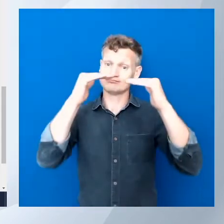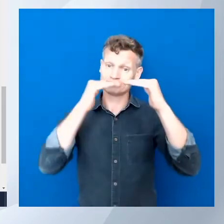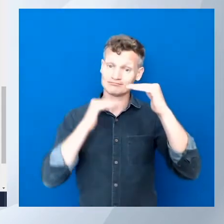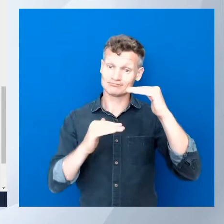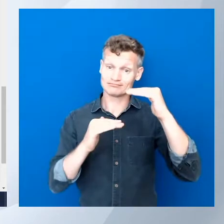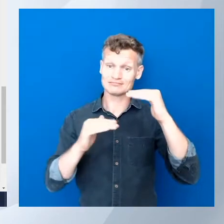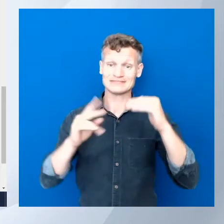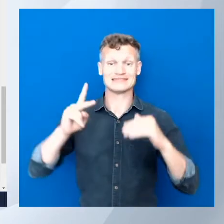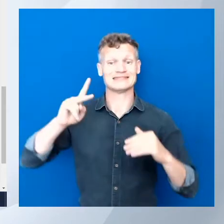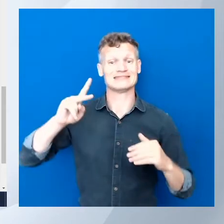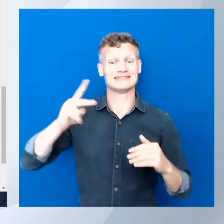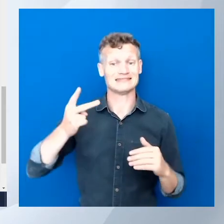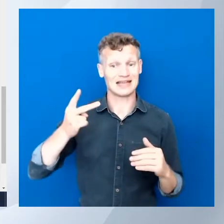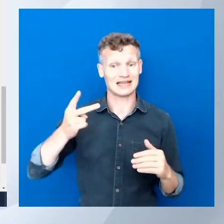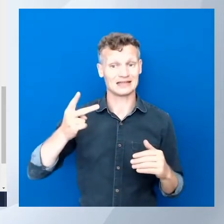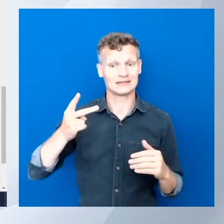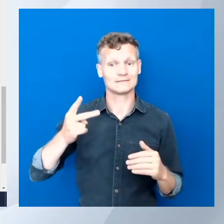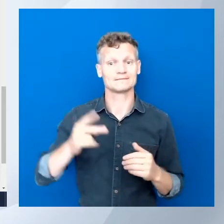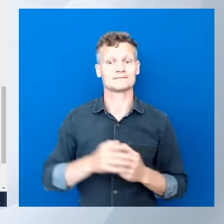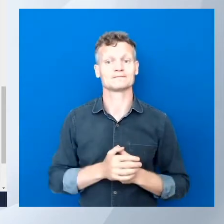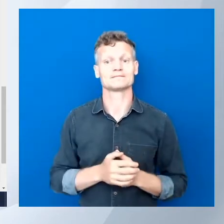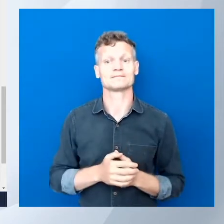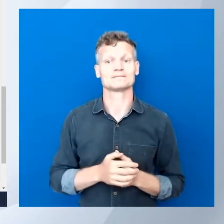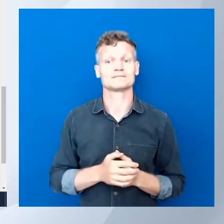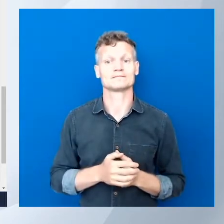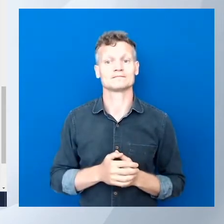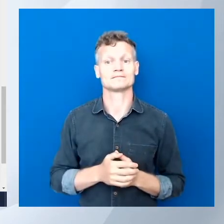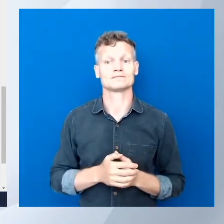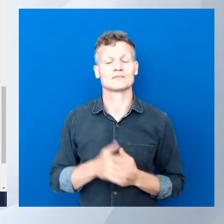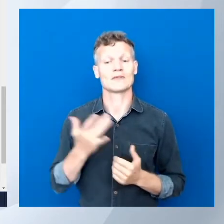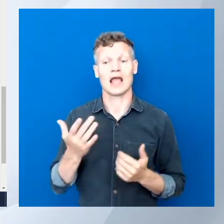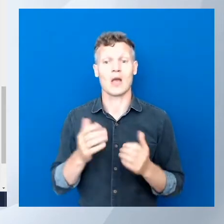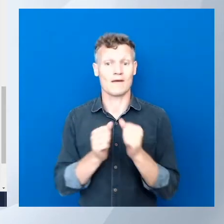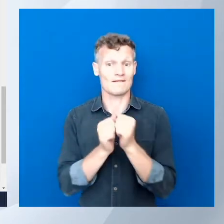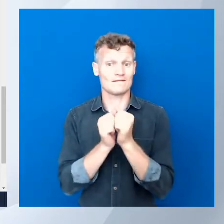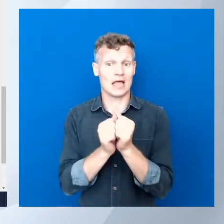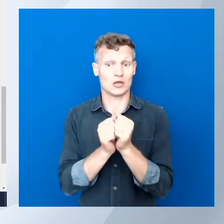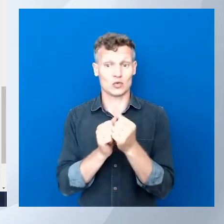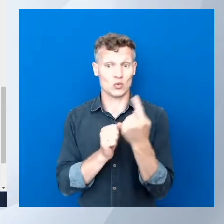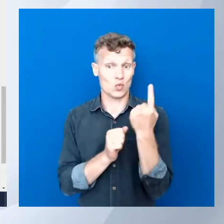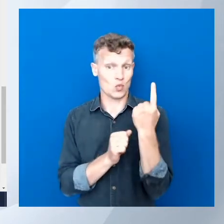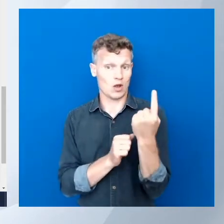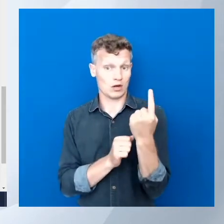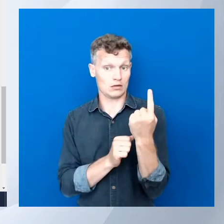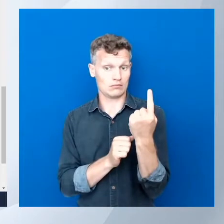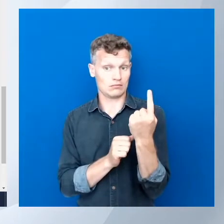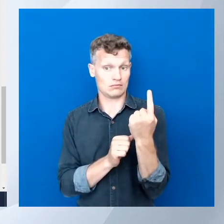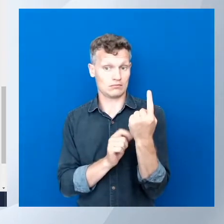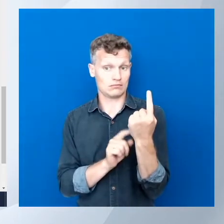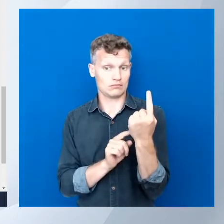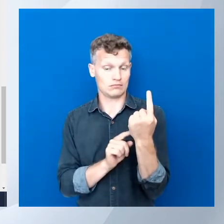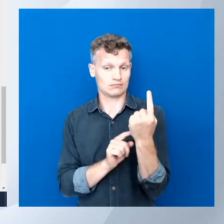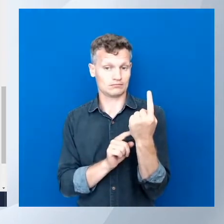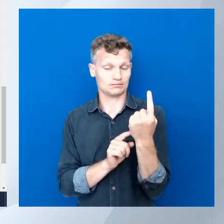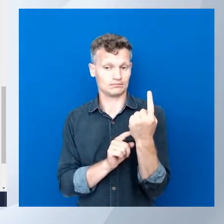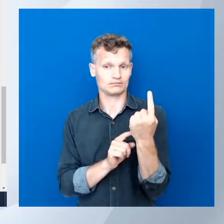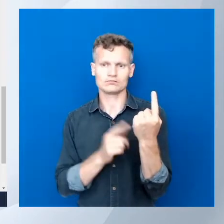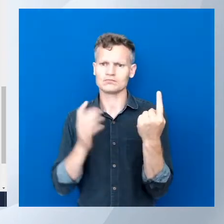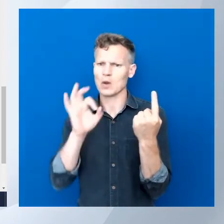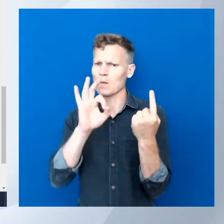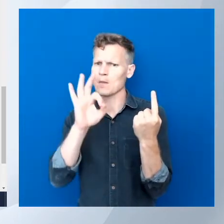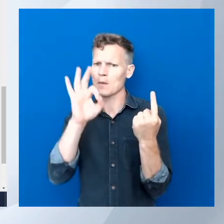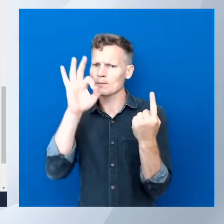only looks at the outcome of the value 1. So in this case, when we predict a defaulter, in what percent of the cases that we